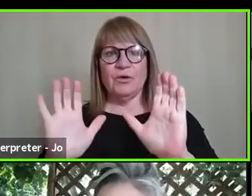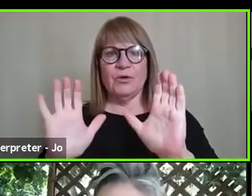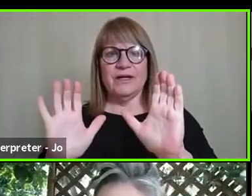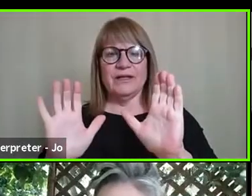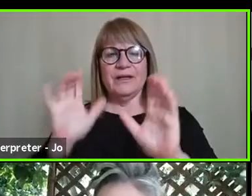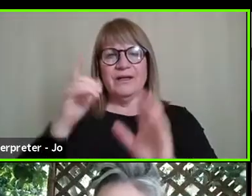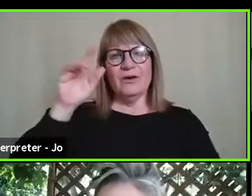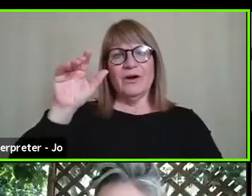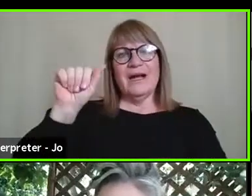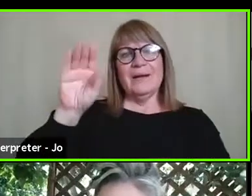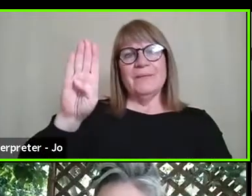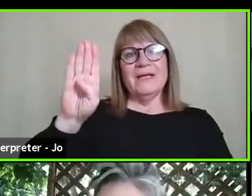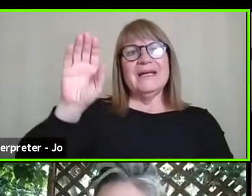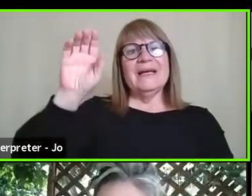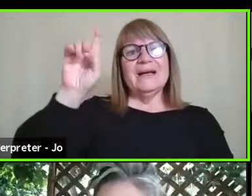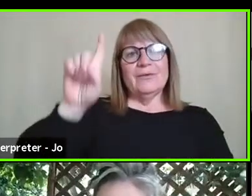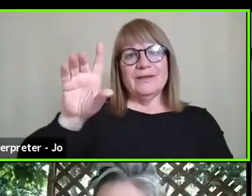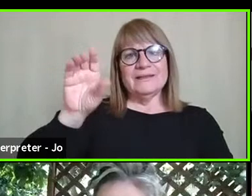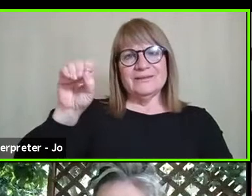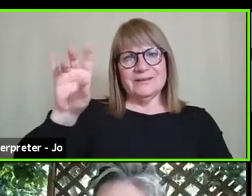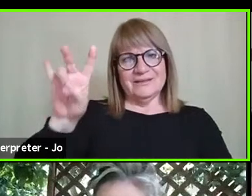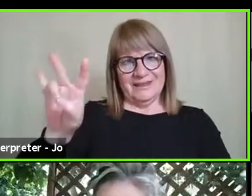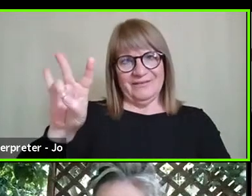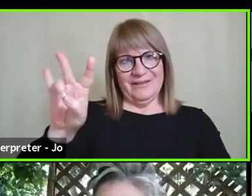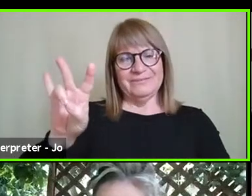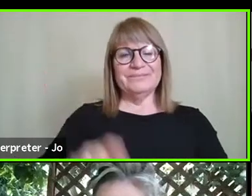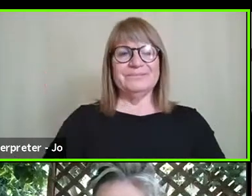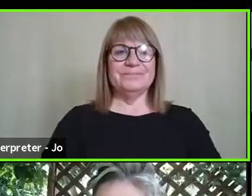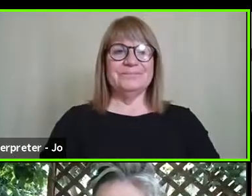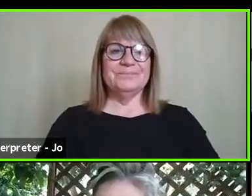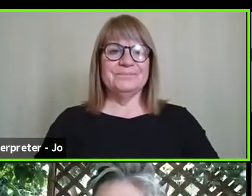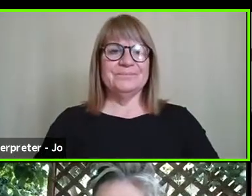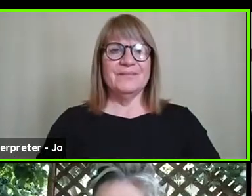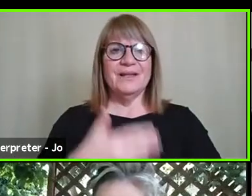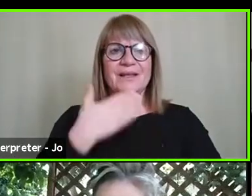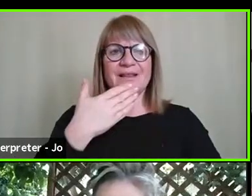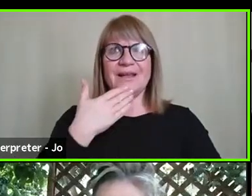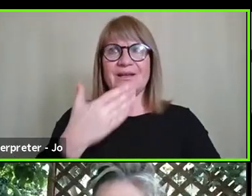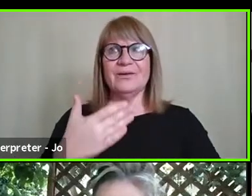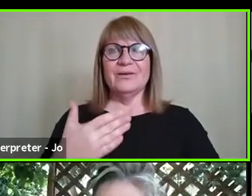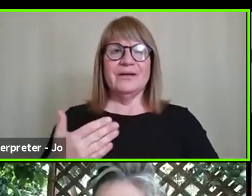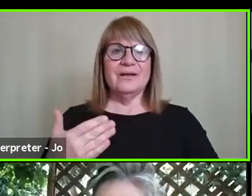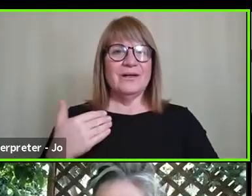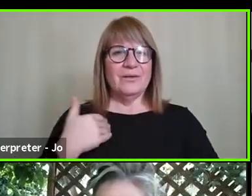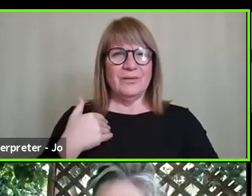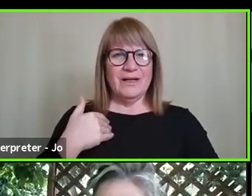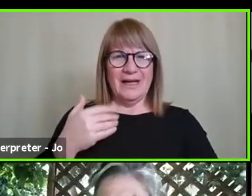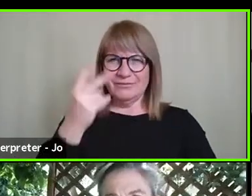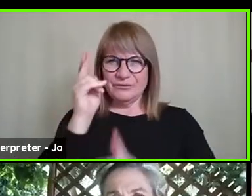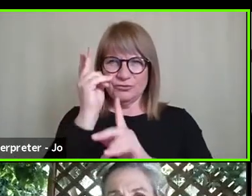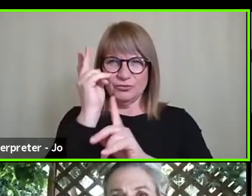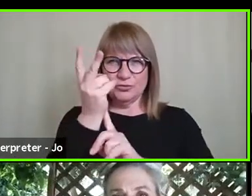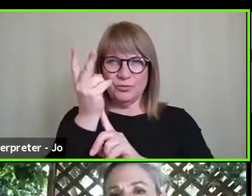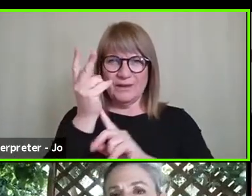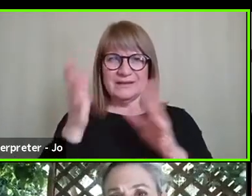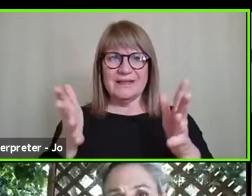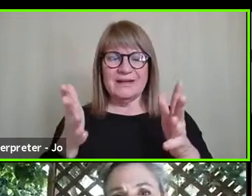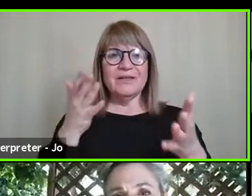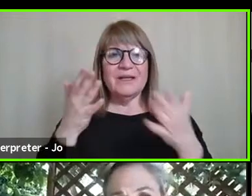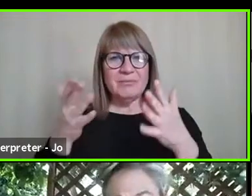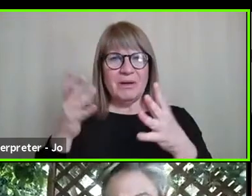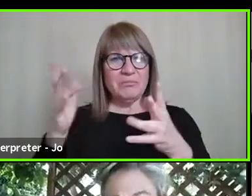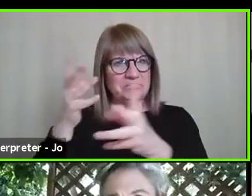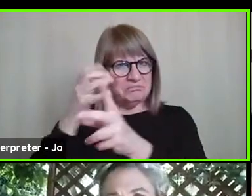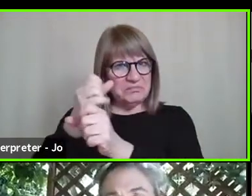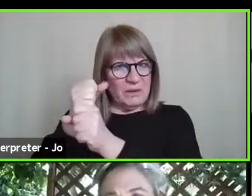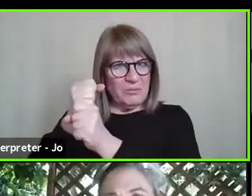ab 1007 and our companion budget request thank you thank you we have um a little bit less than two minutes maybe we can wrap up and see